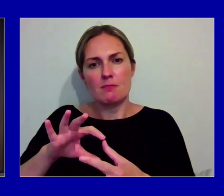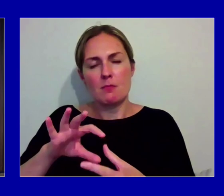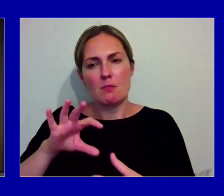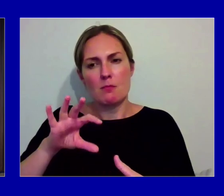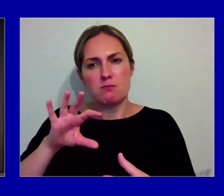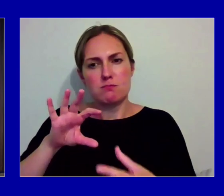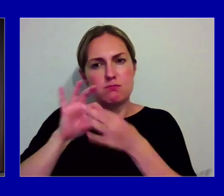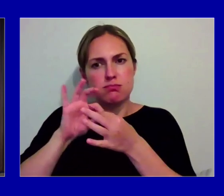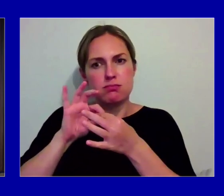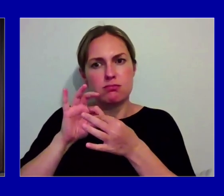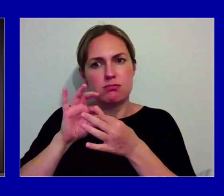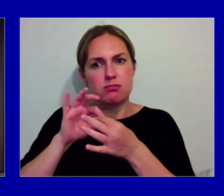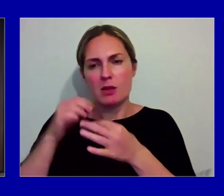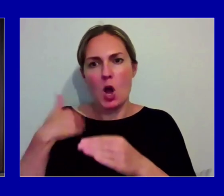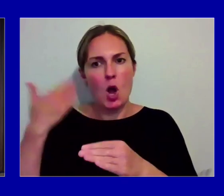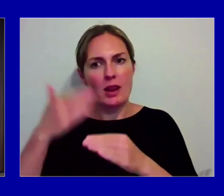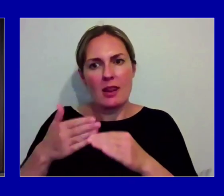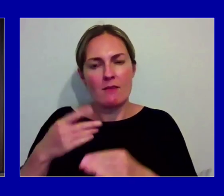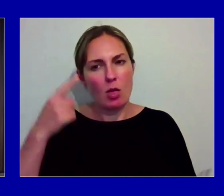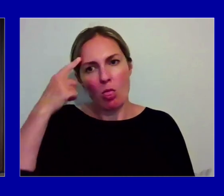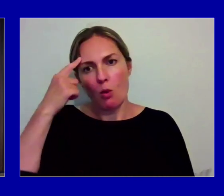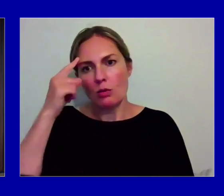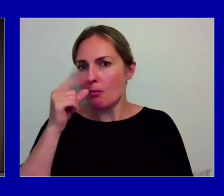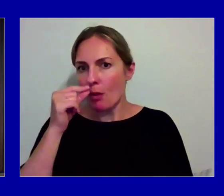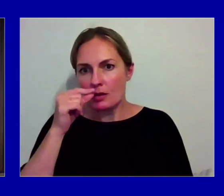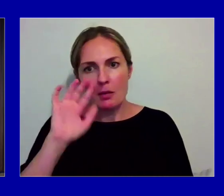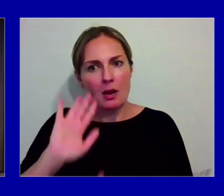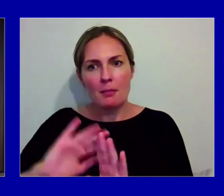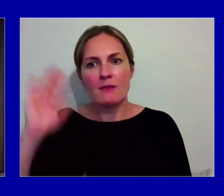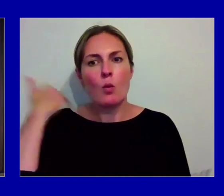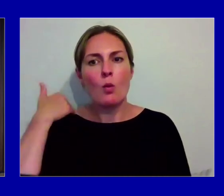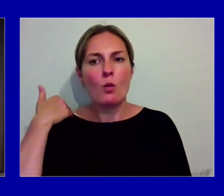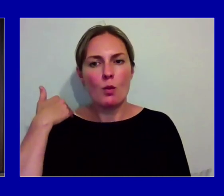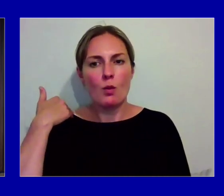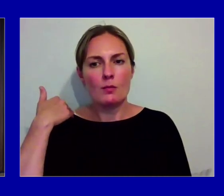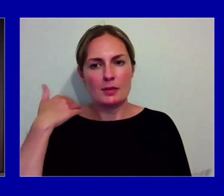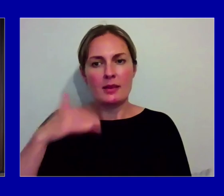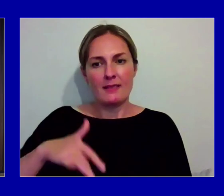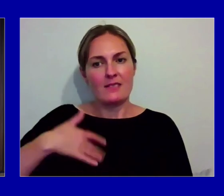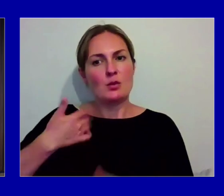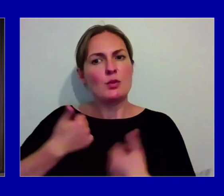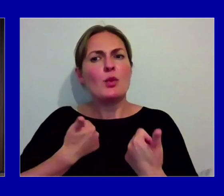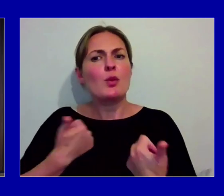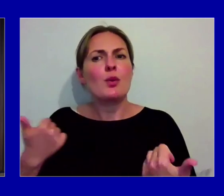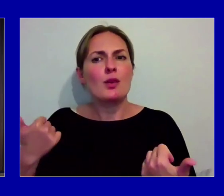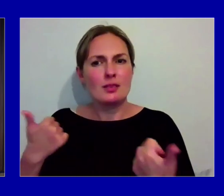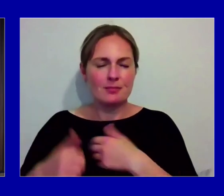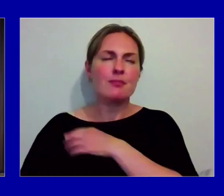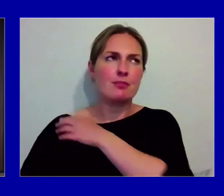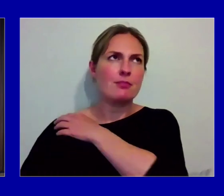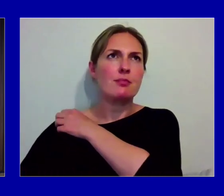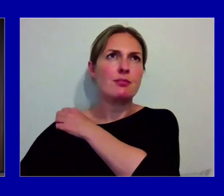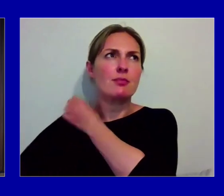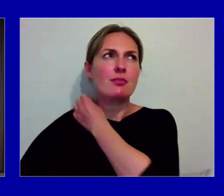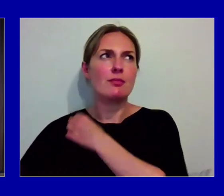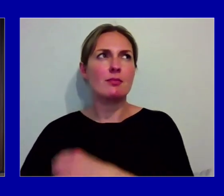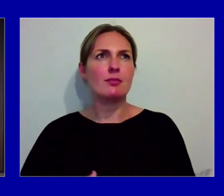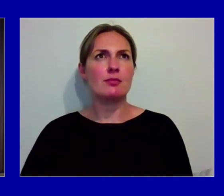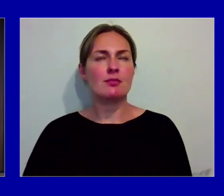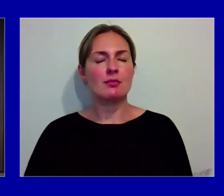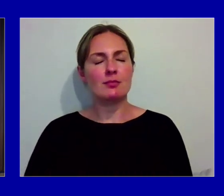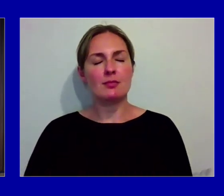been possible. It's, it's good all around, you know, it's really, you know, and when we have that beautiful light smoke